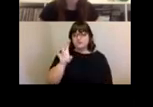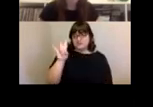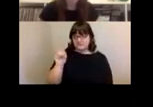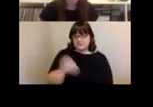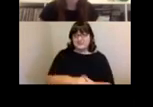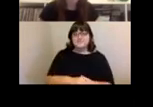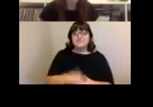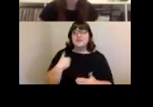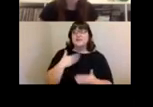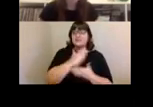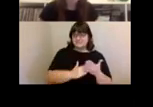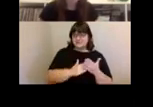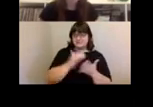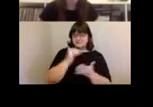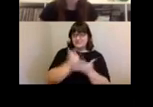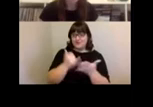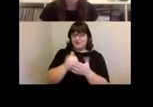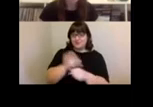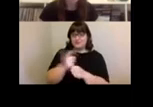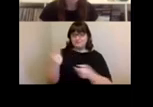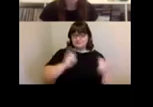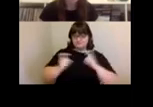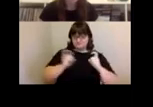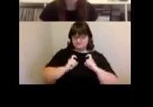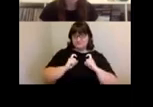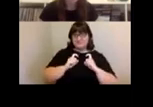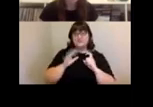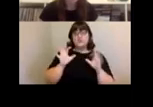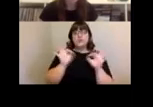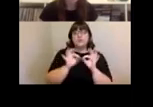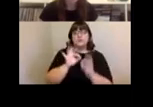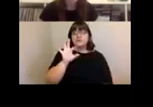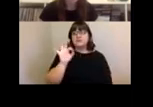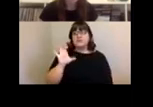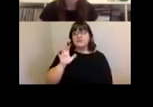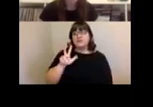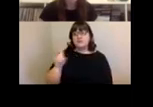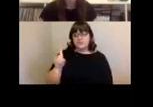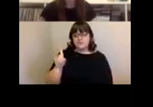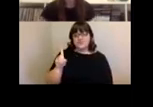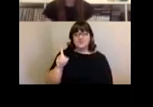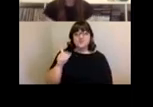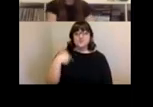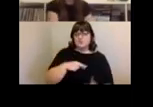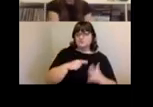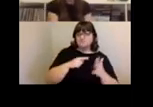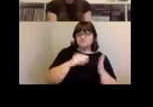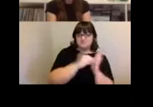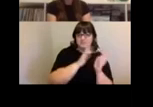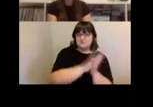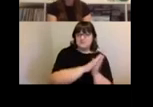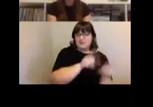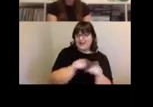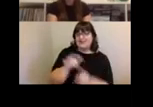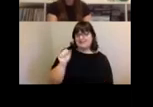to AANM, and its value is $931. So we include that as an asset. And we have some